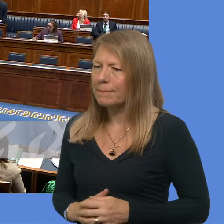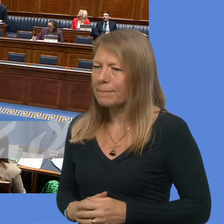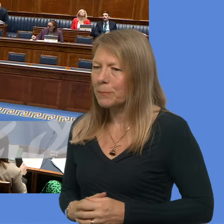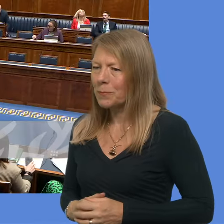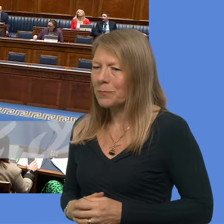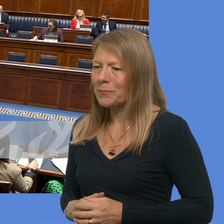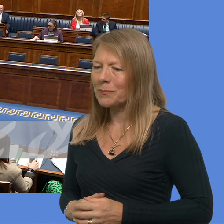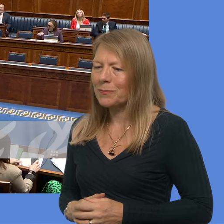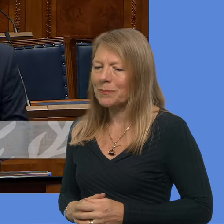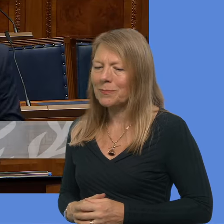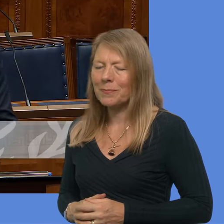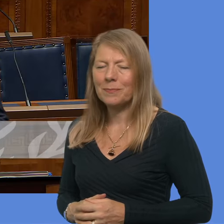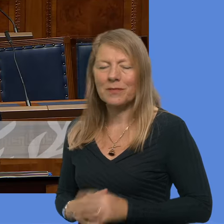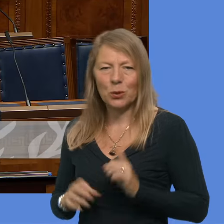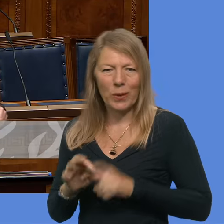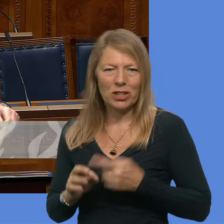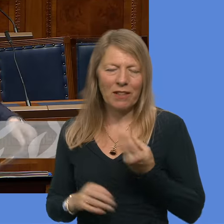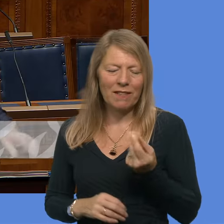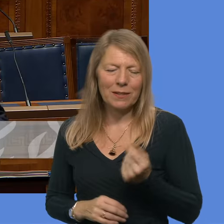Minister.